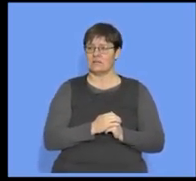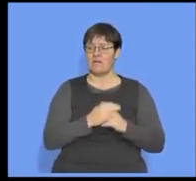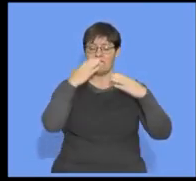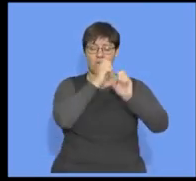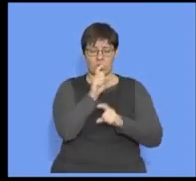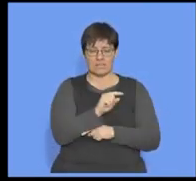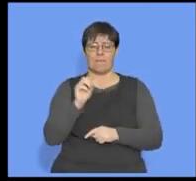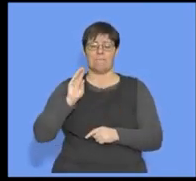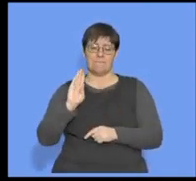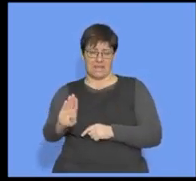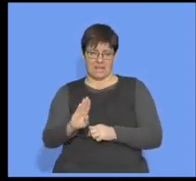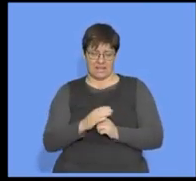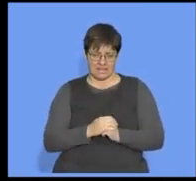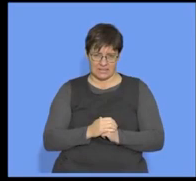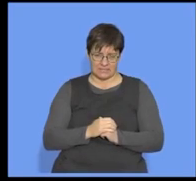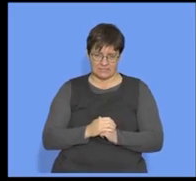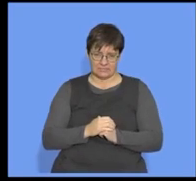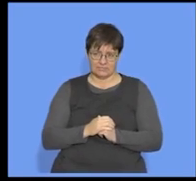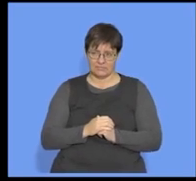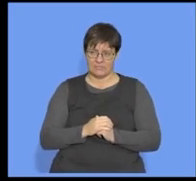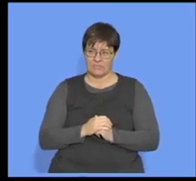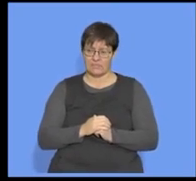is focused on B.